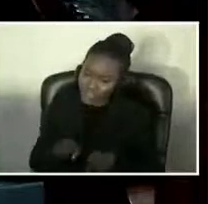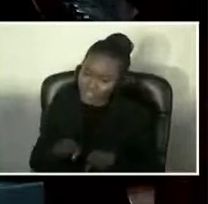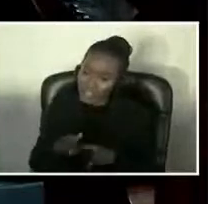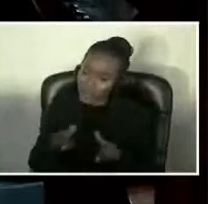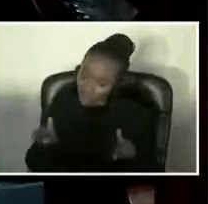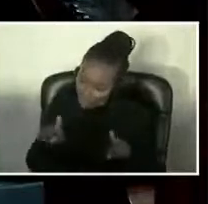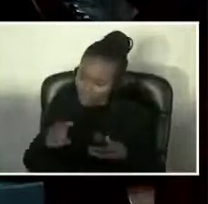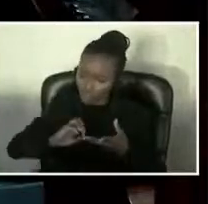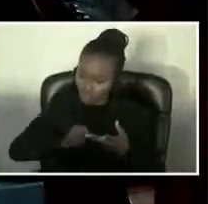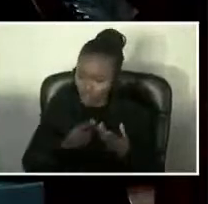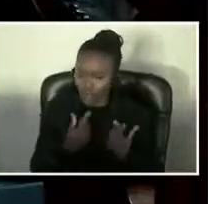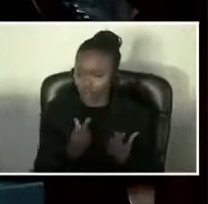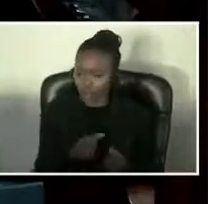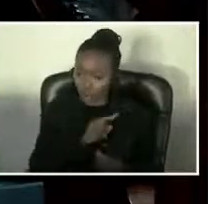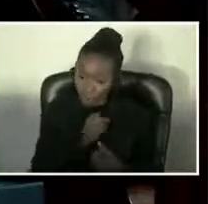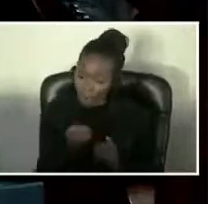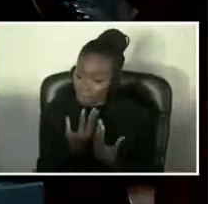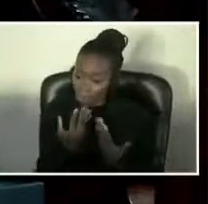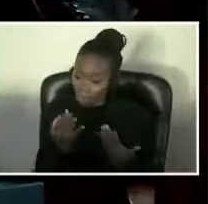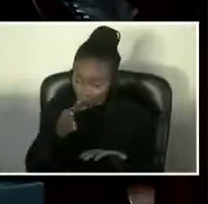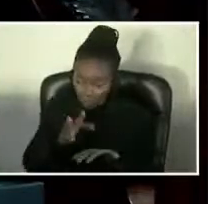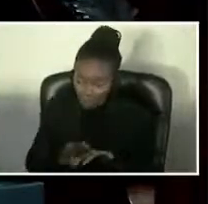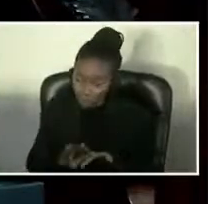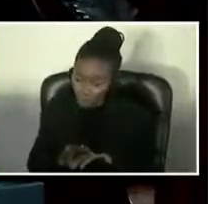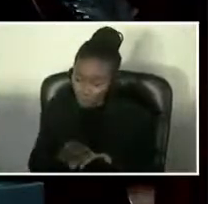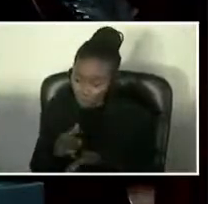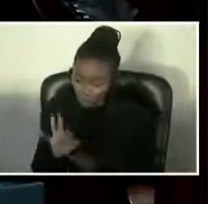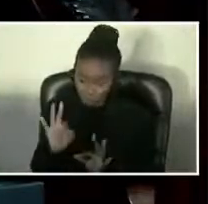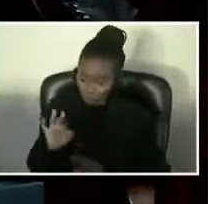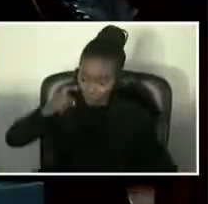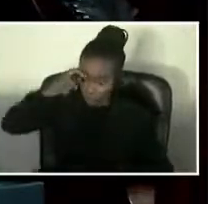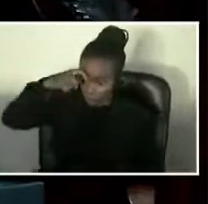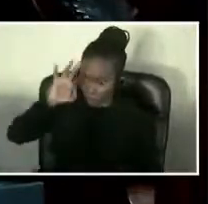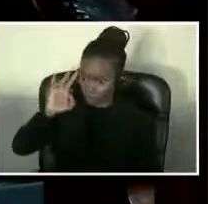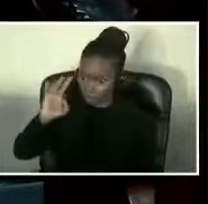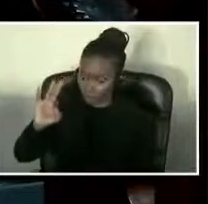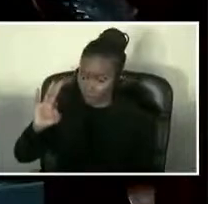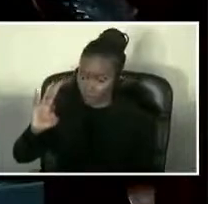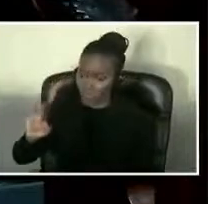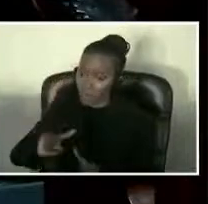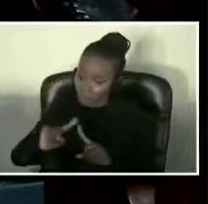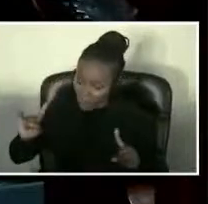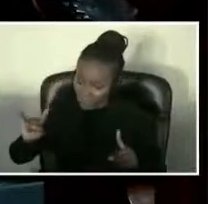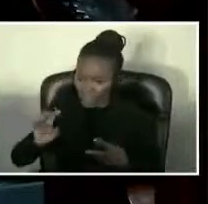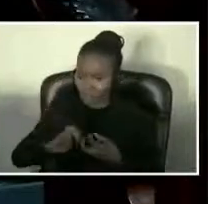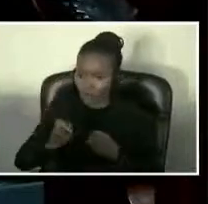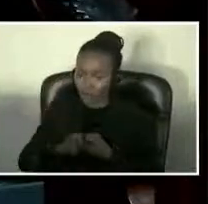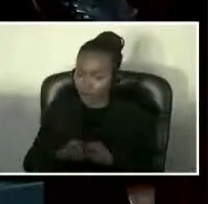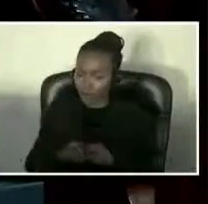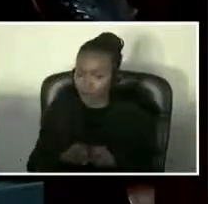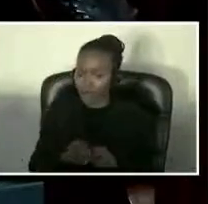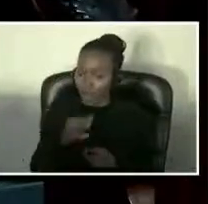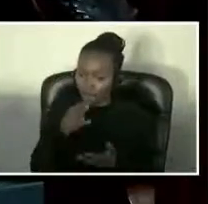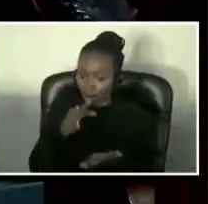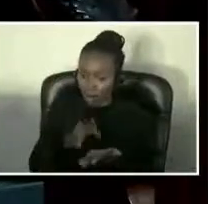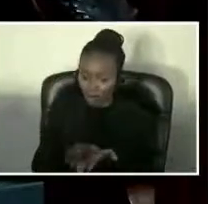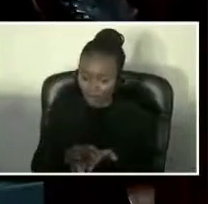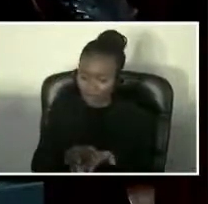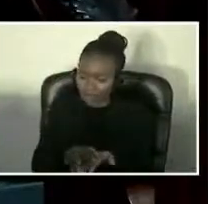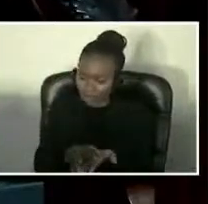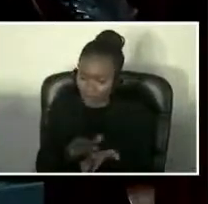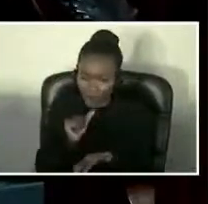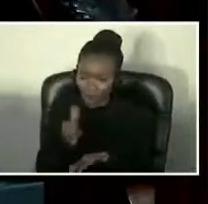implement because the majority ow are proposals that are actually implementable inking rj is one proposal proposals are not